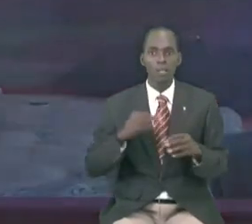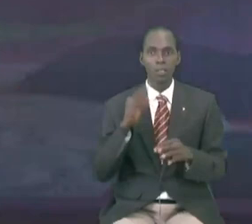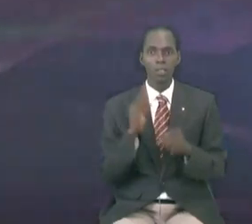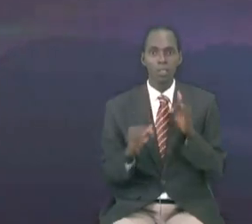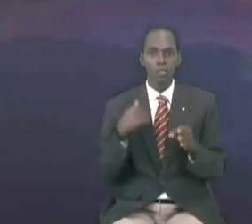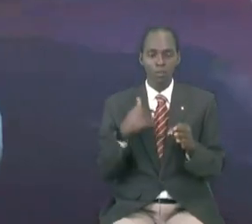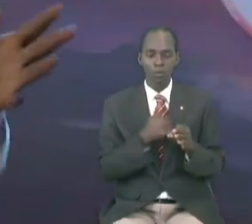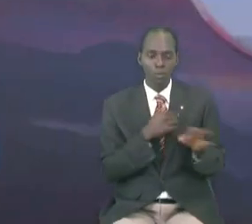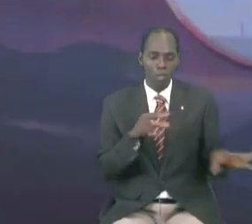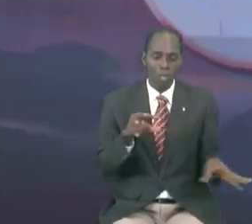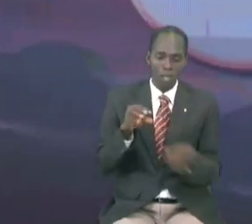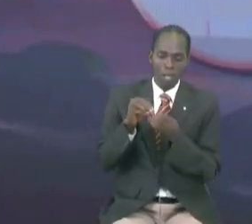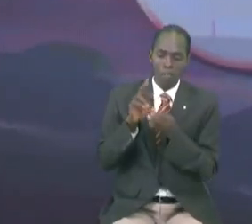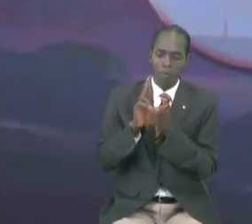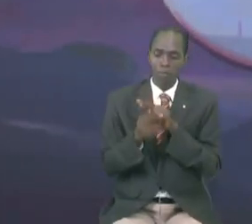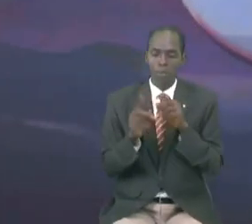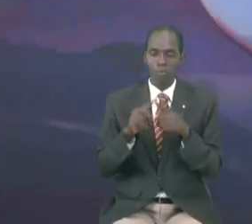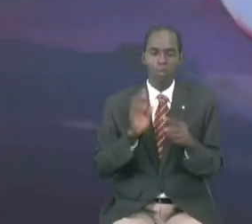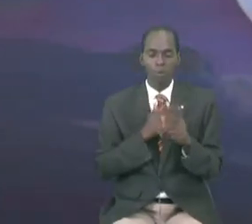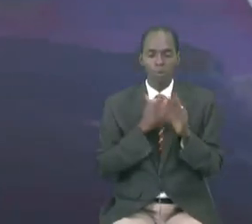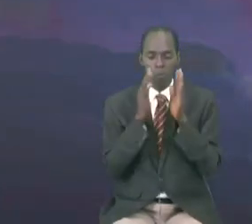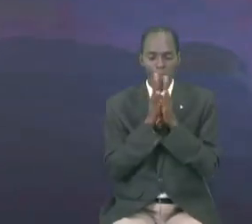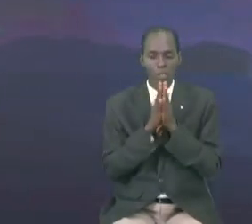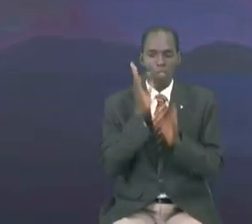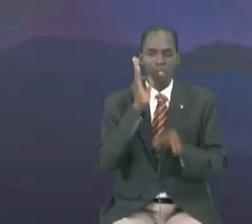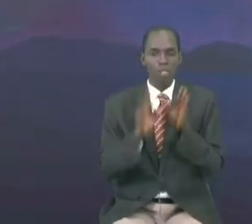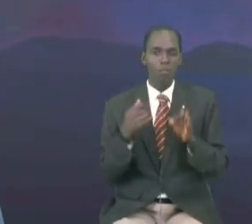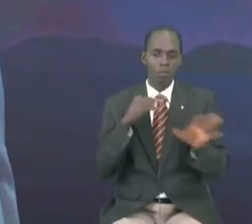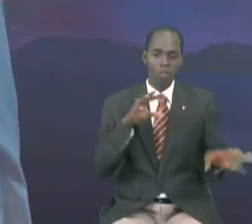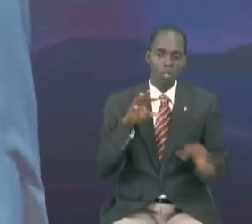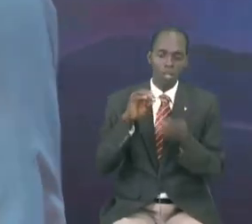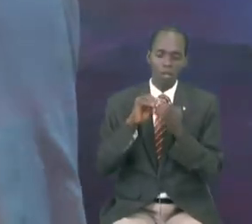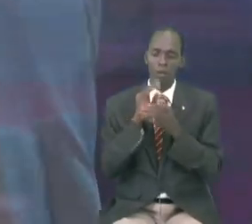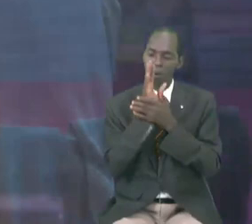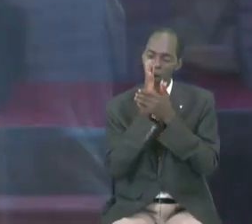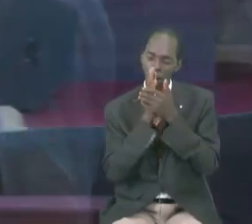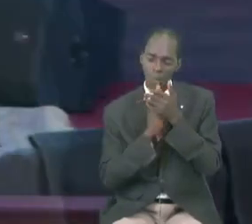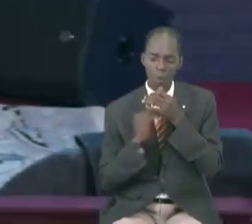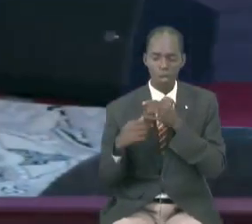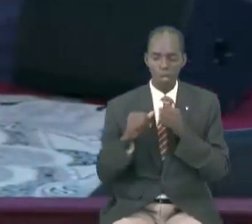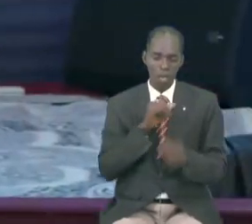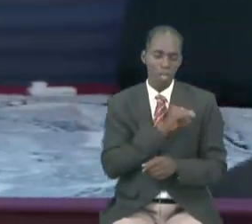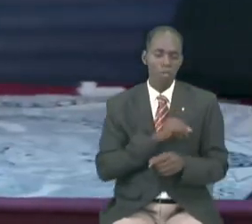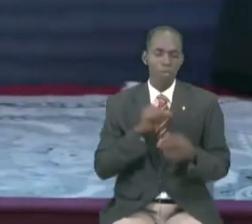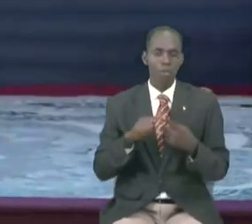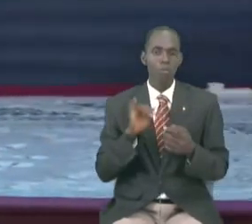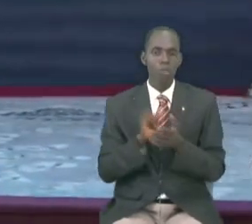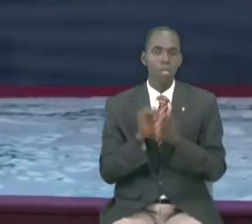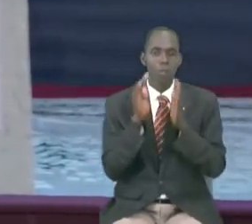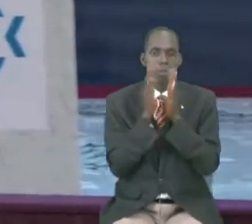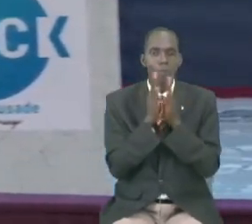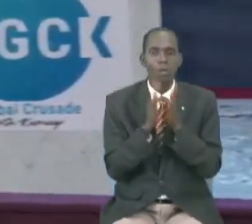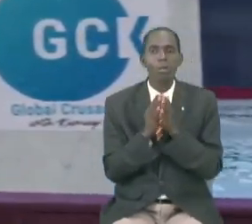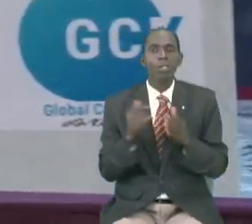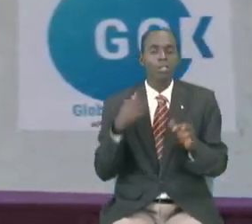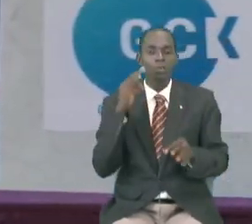our trouble, the cigarette causing our trouble, we throw away the bottles of alcohol causing our trouble, we throw away